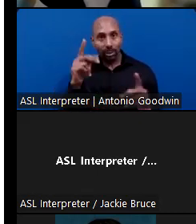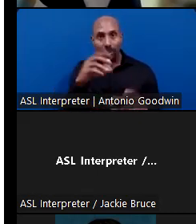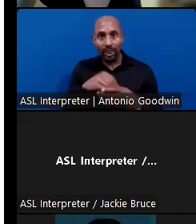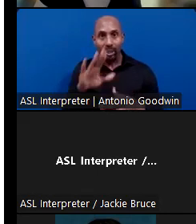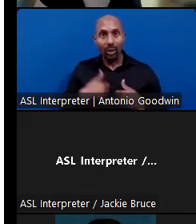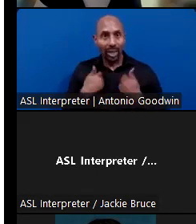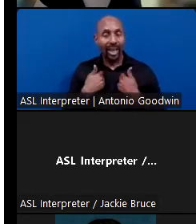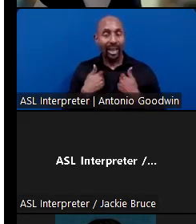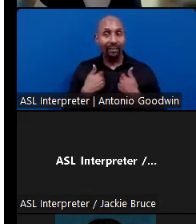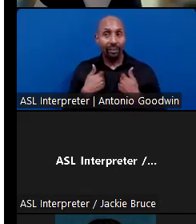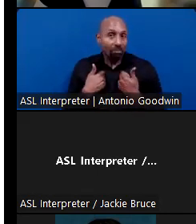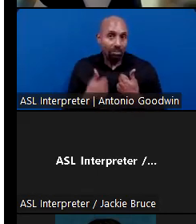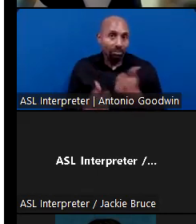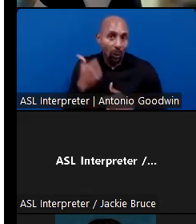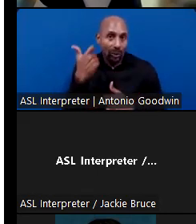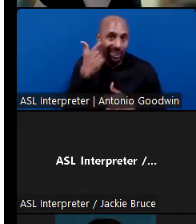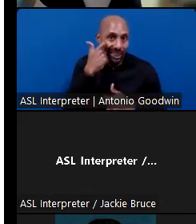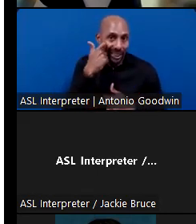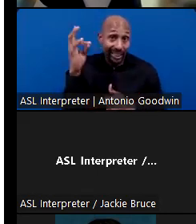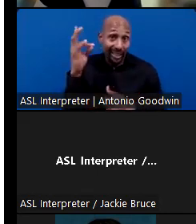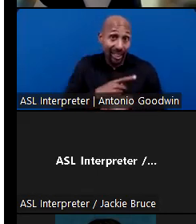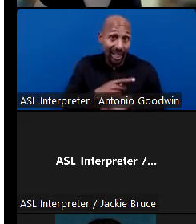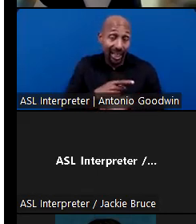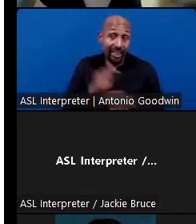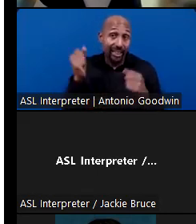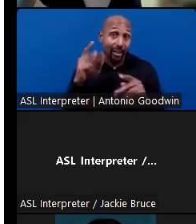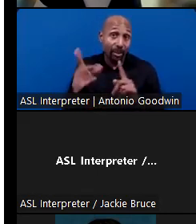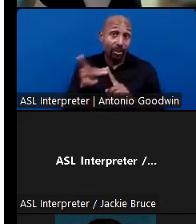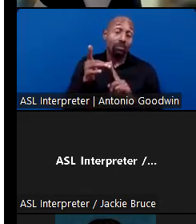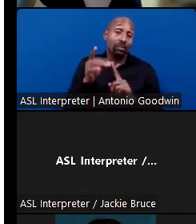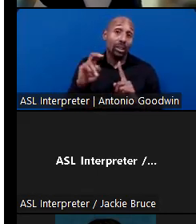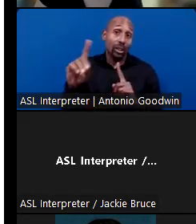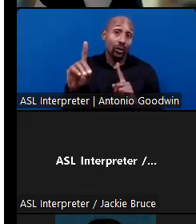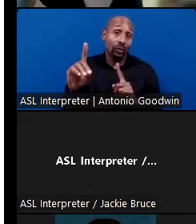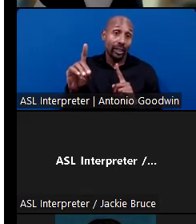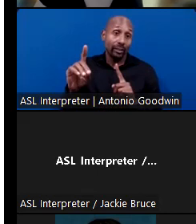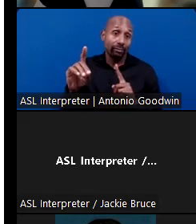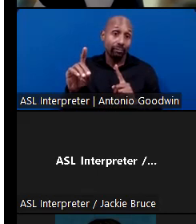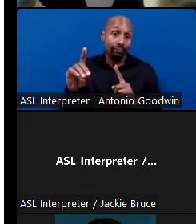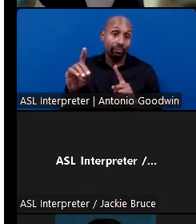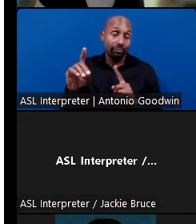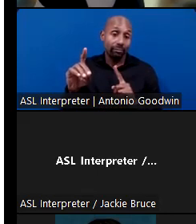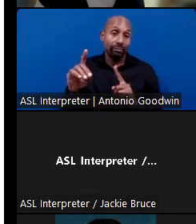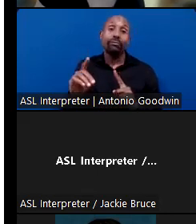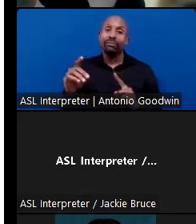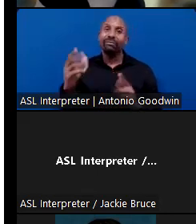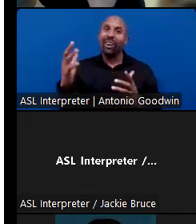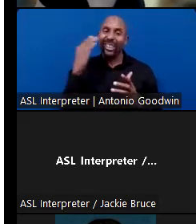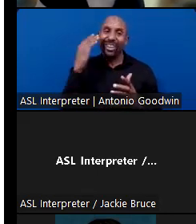7 days, and realize that this number is low. But according to